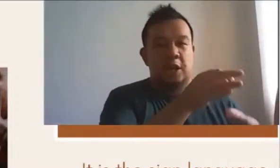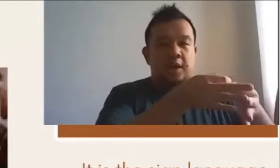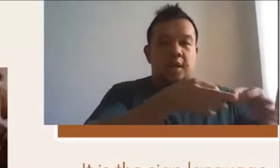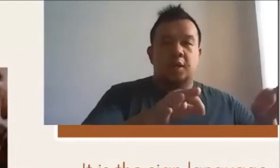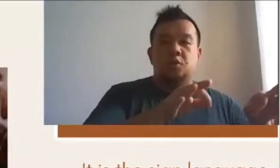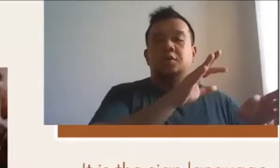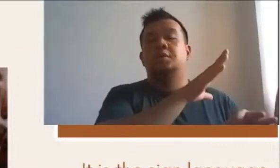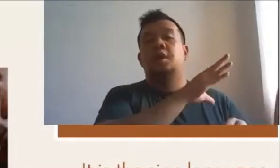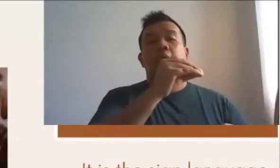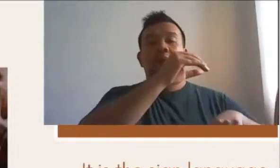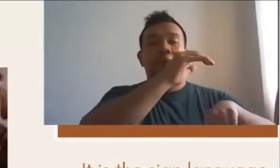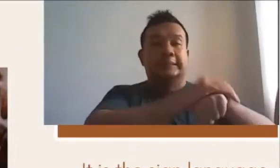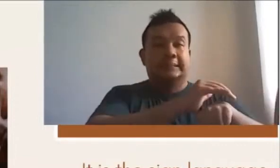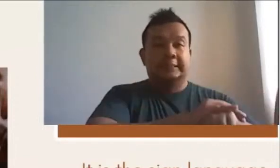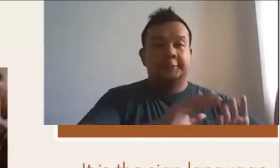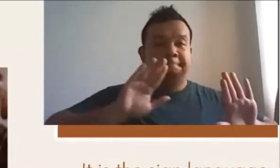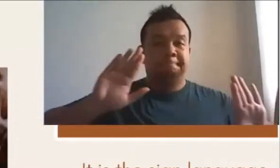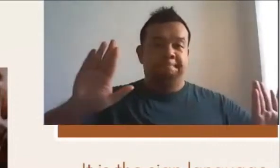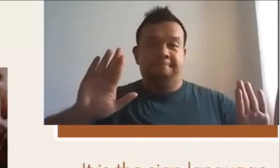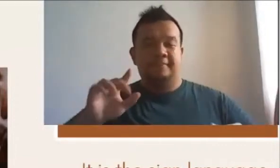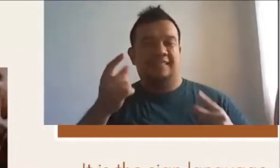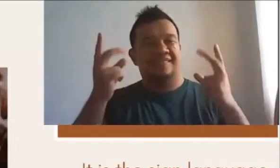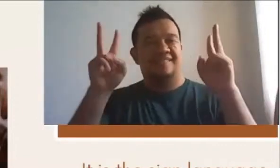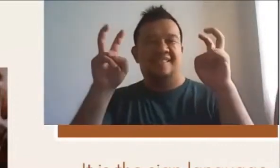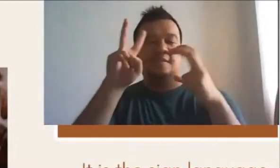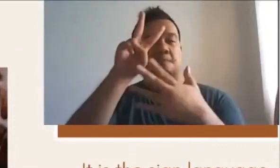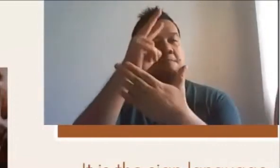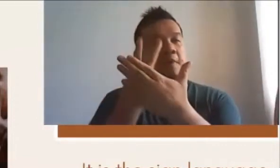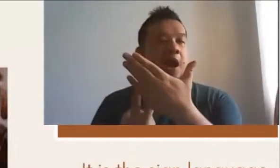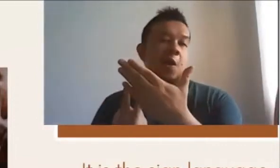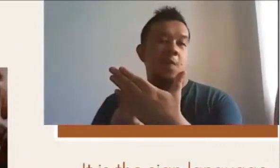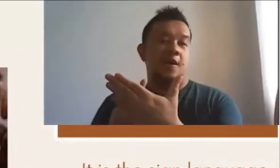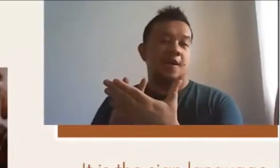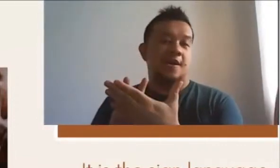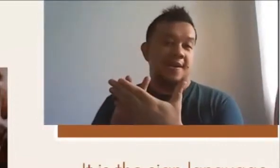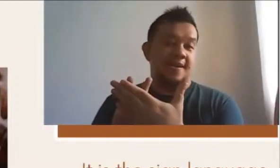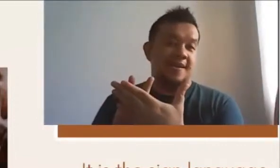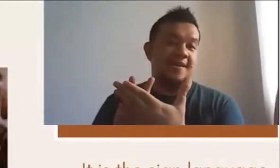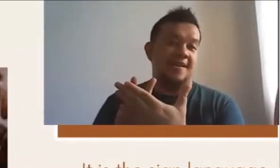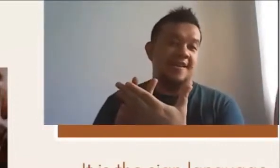being bilingual, that we know how to write and sign at the same time.